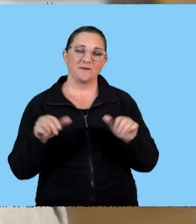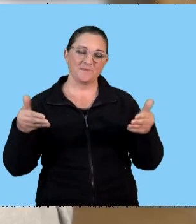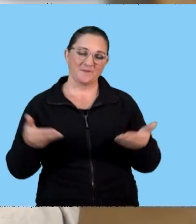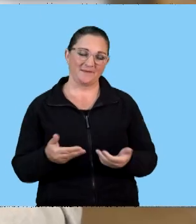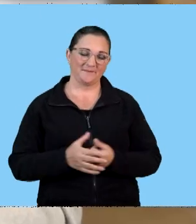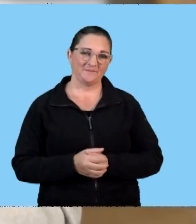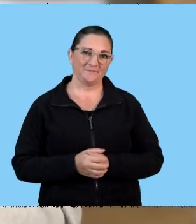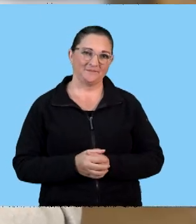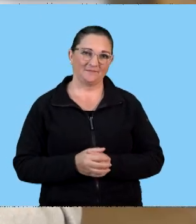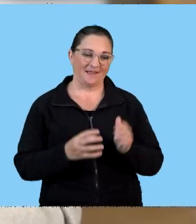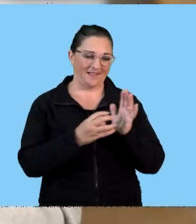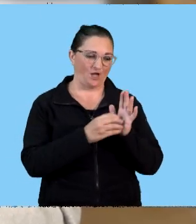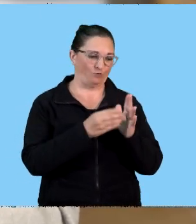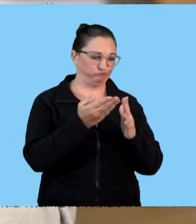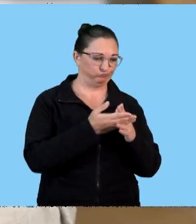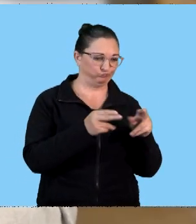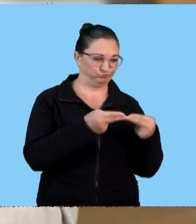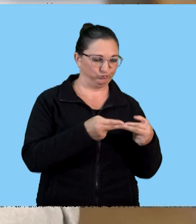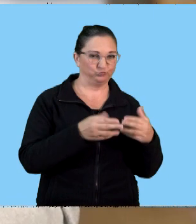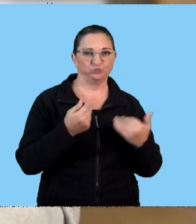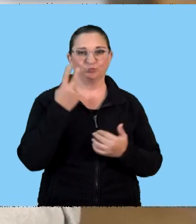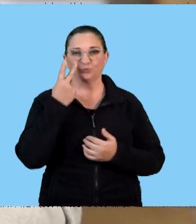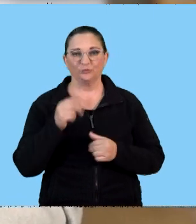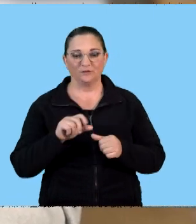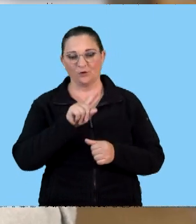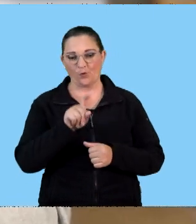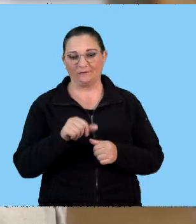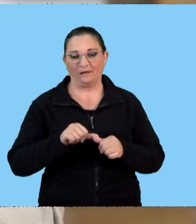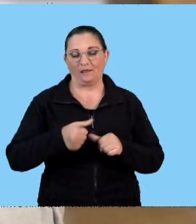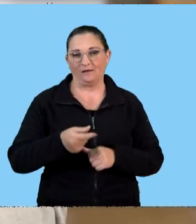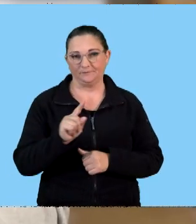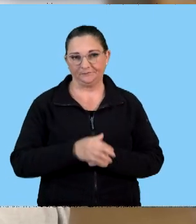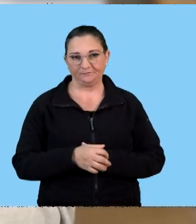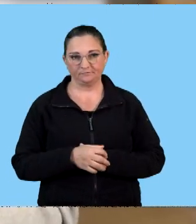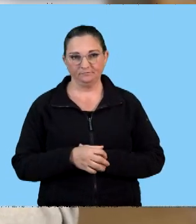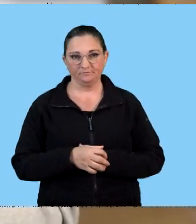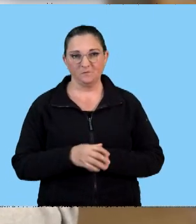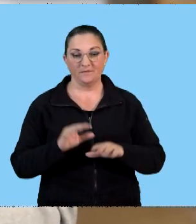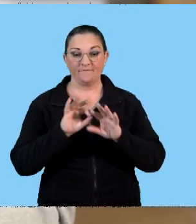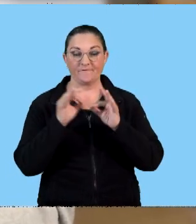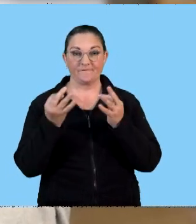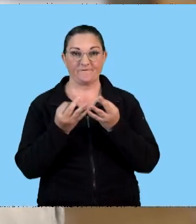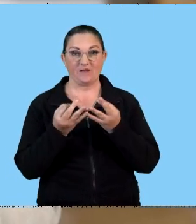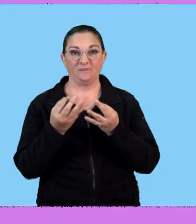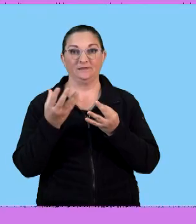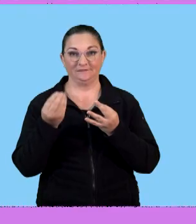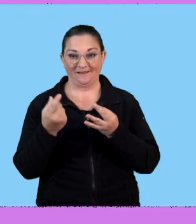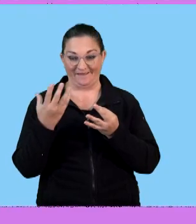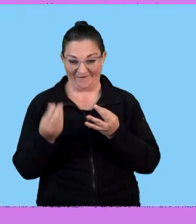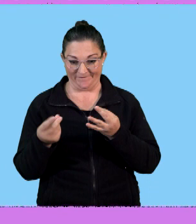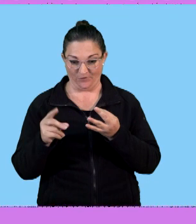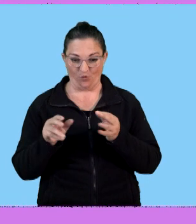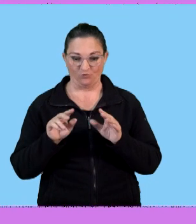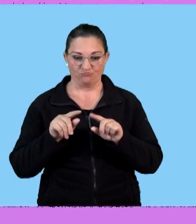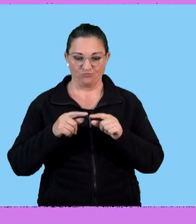Guys, welcome back after that short advert break. Let us look at our next question. So we are saying here that a family has a circular swimming